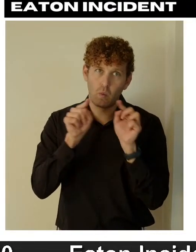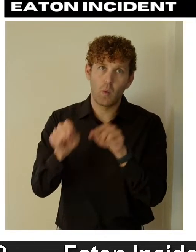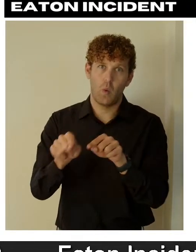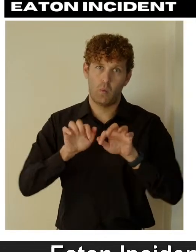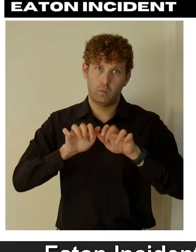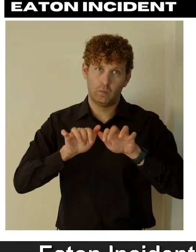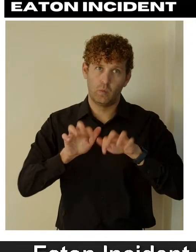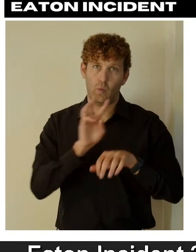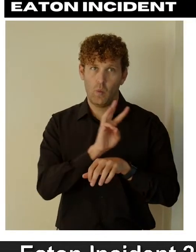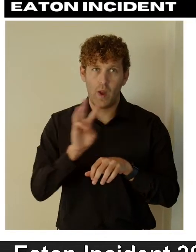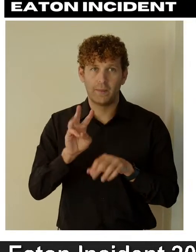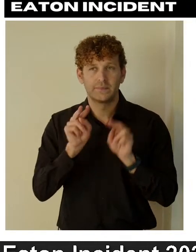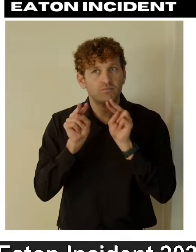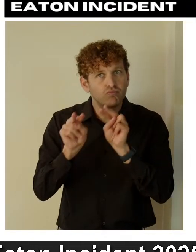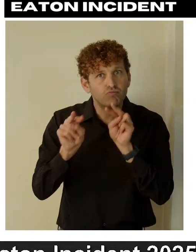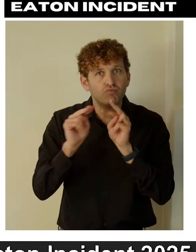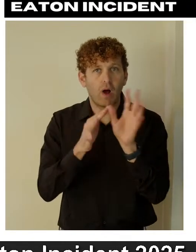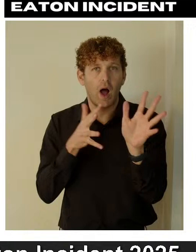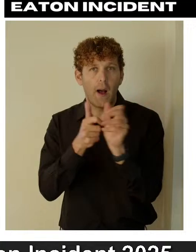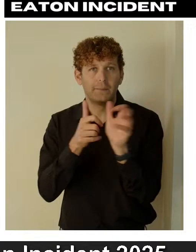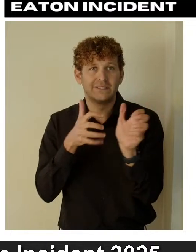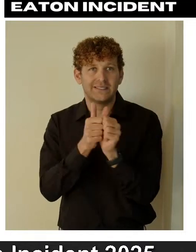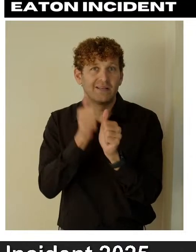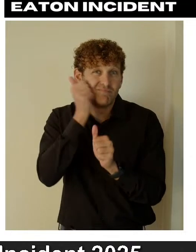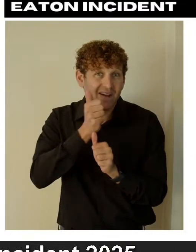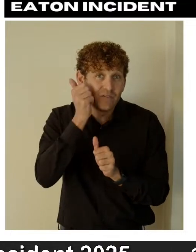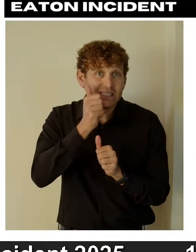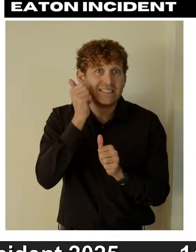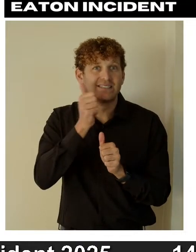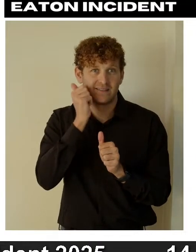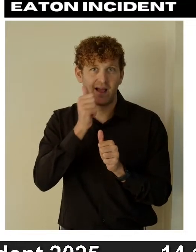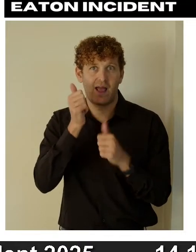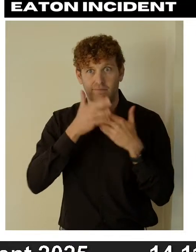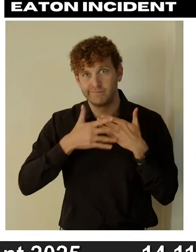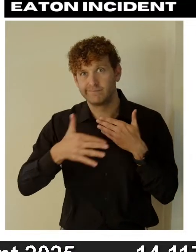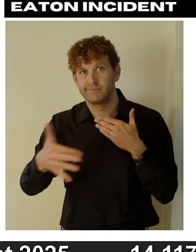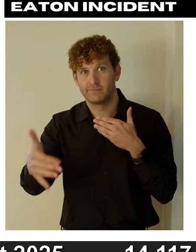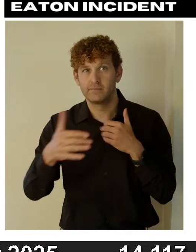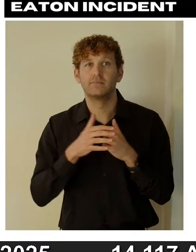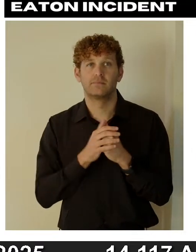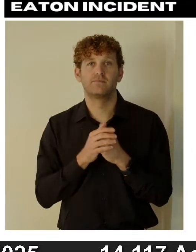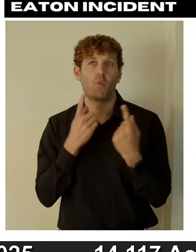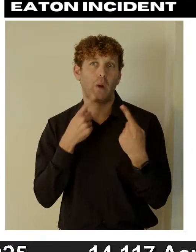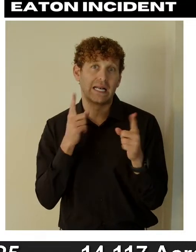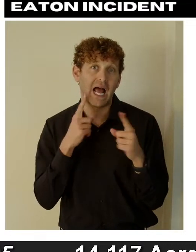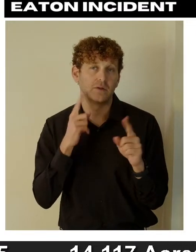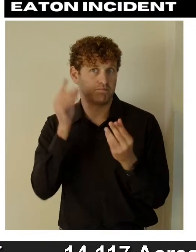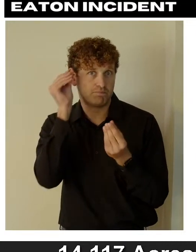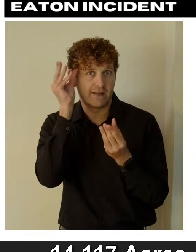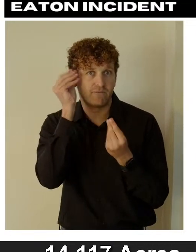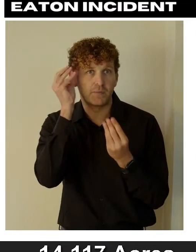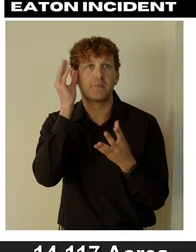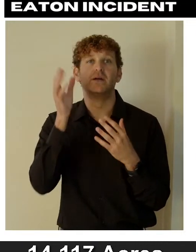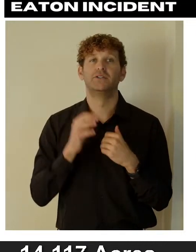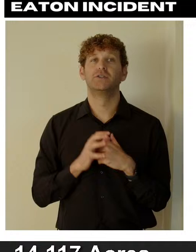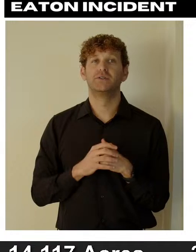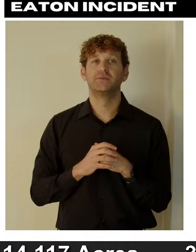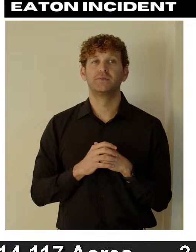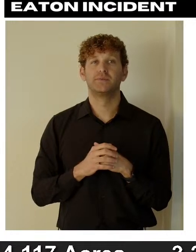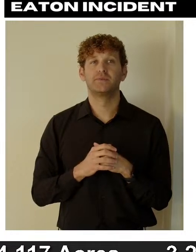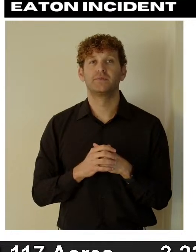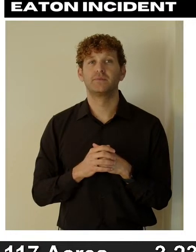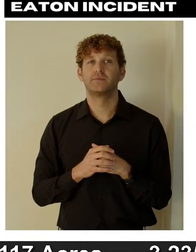recovery.lacounty.gov for updates and future announcements. Finally, Los Angeles County thanks everyone who has